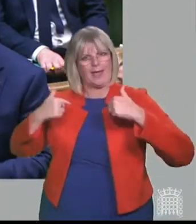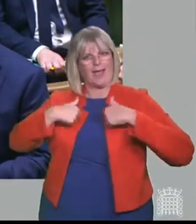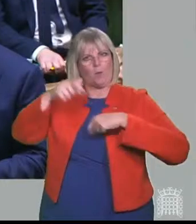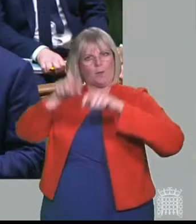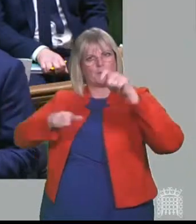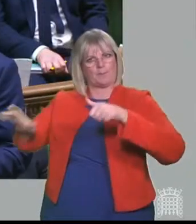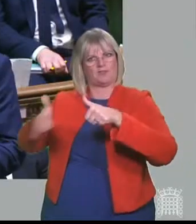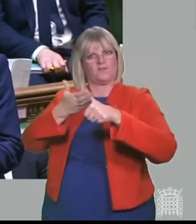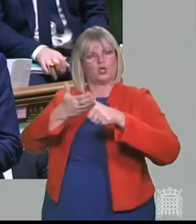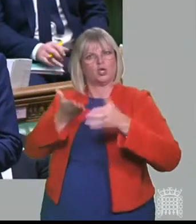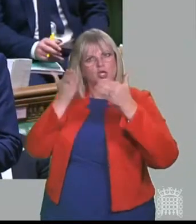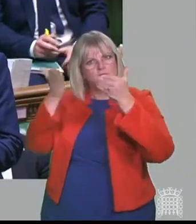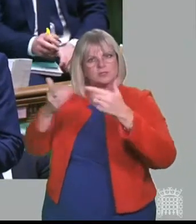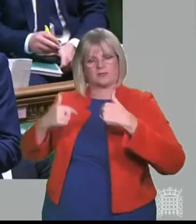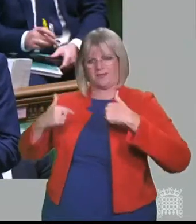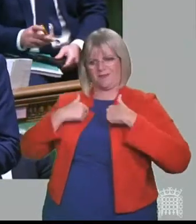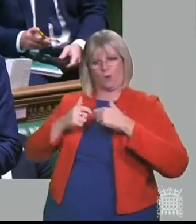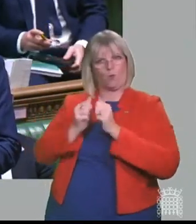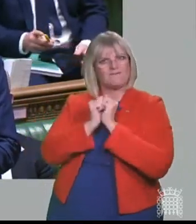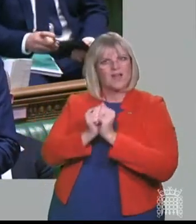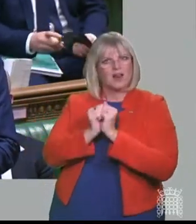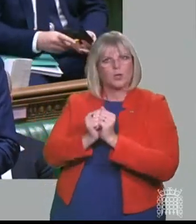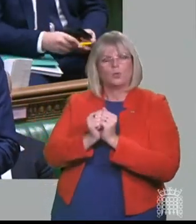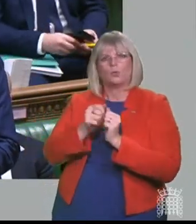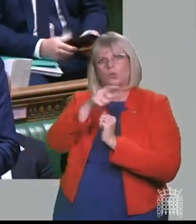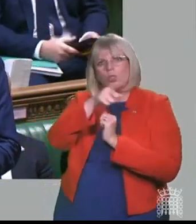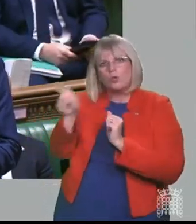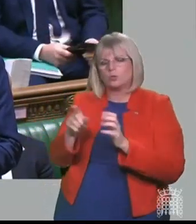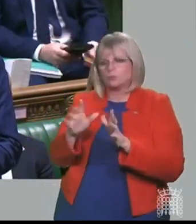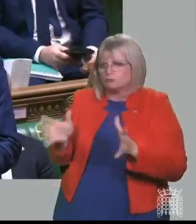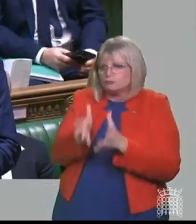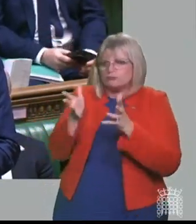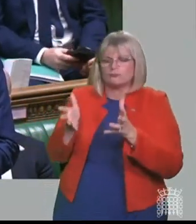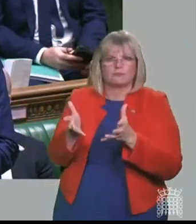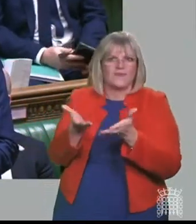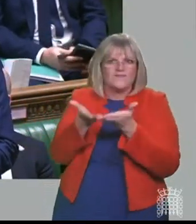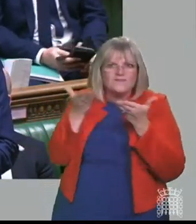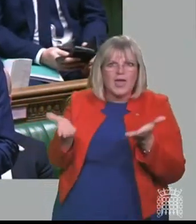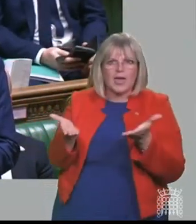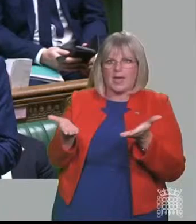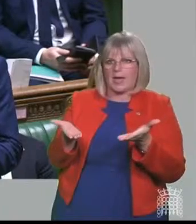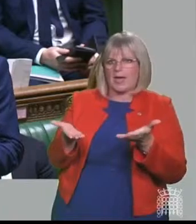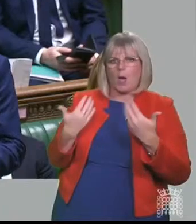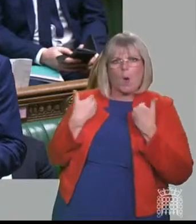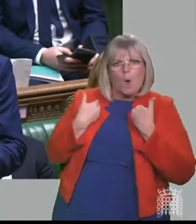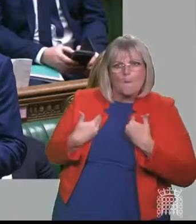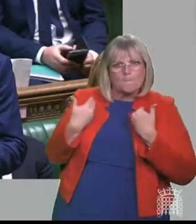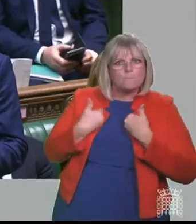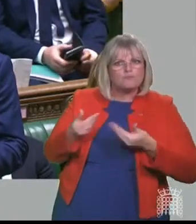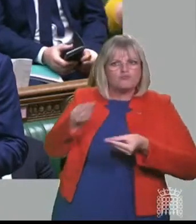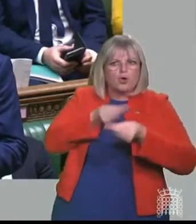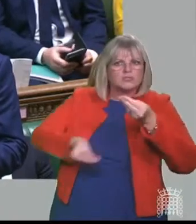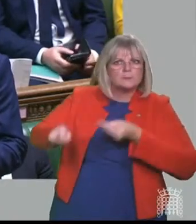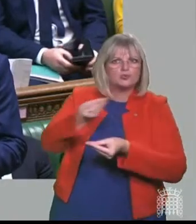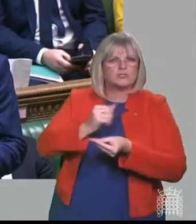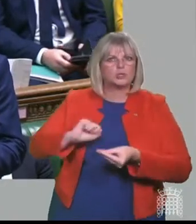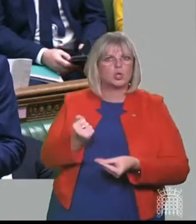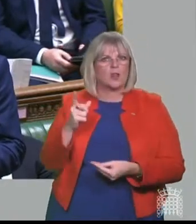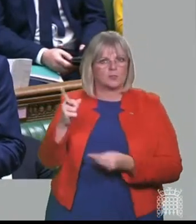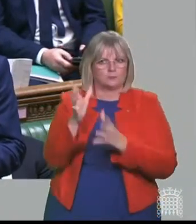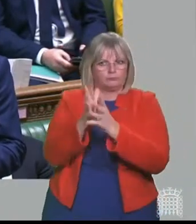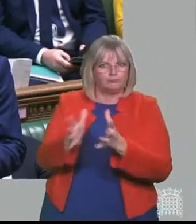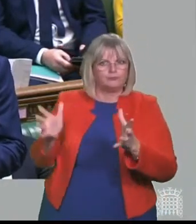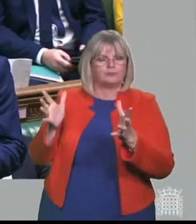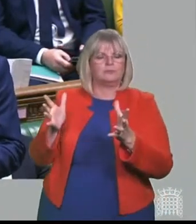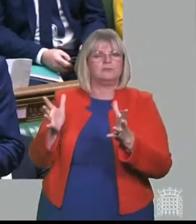our values, values that build a fairer, more prosperous Scotland. The Scottish Government has taken the steps it can to help alleviate the worst impacts